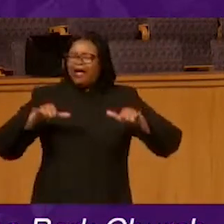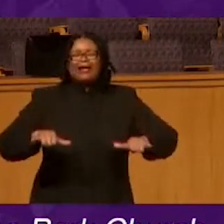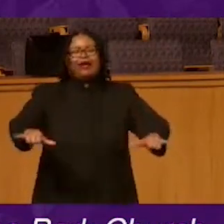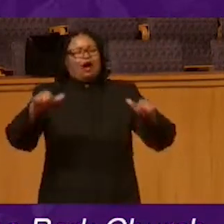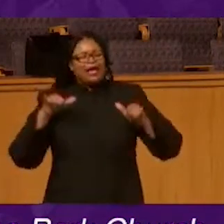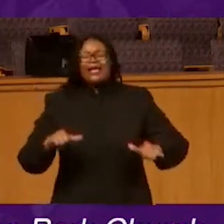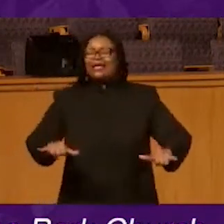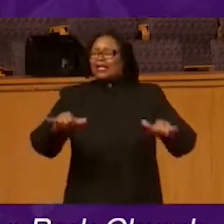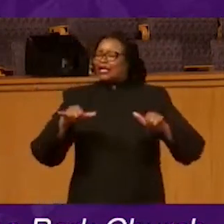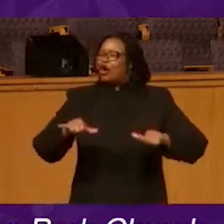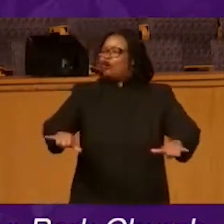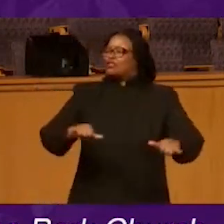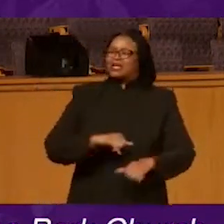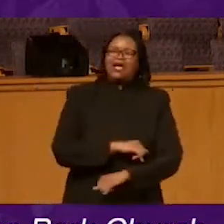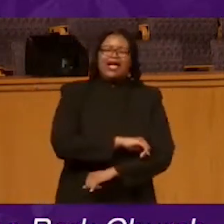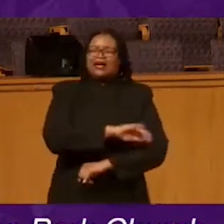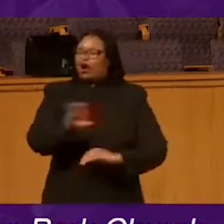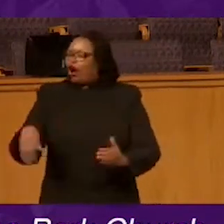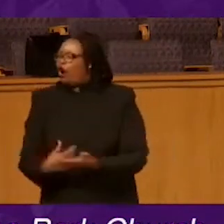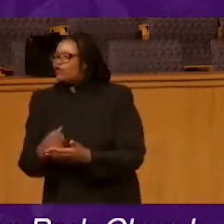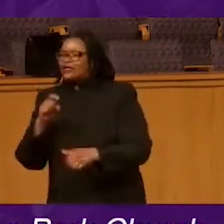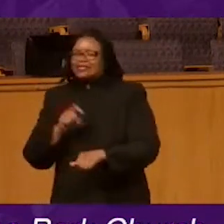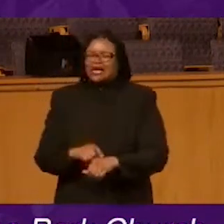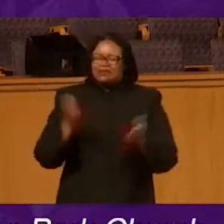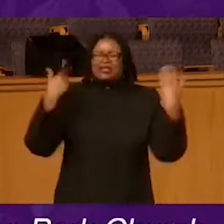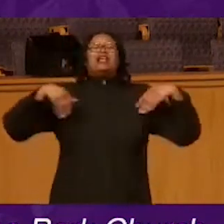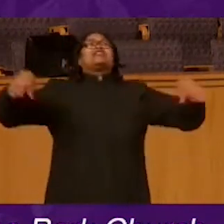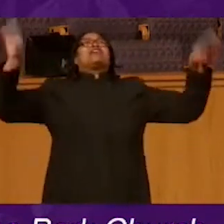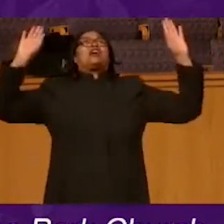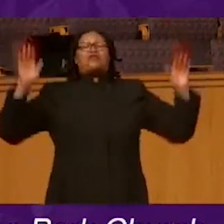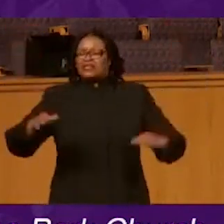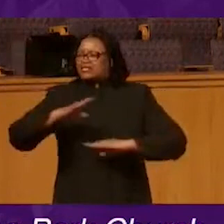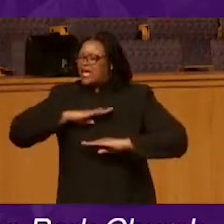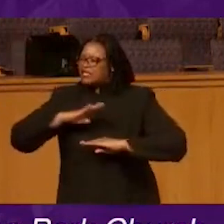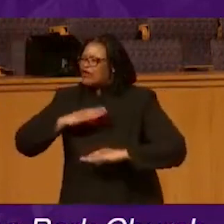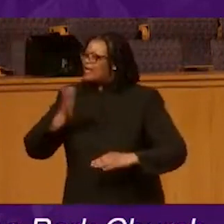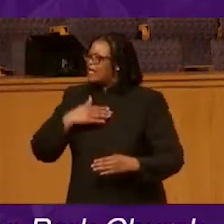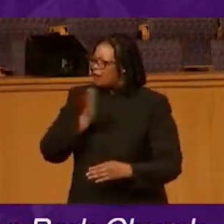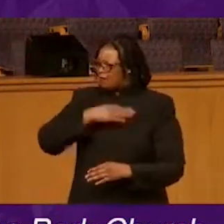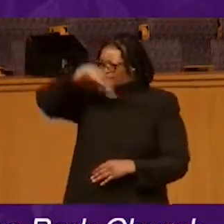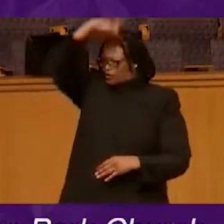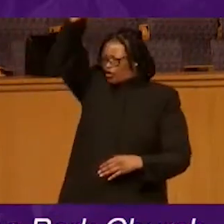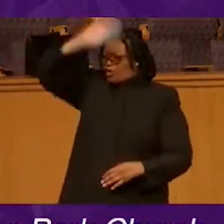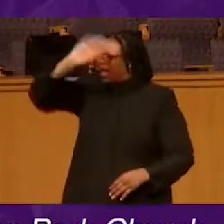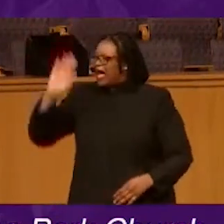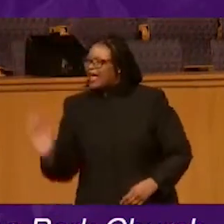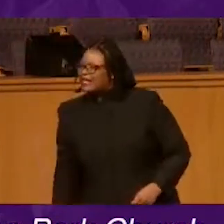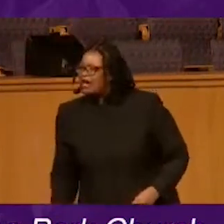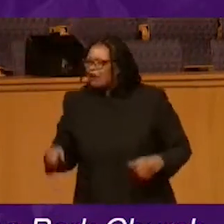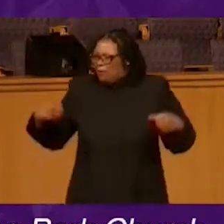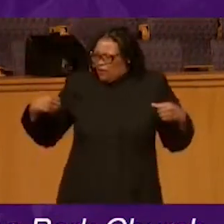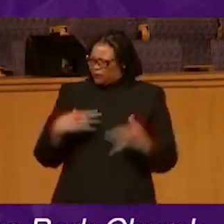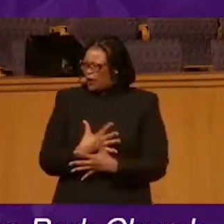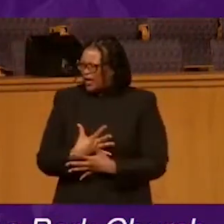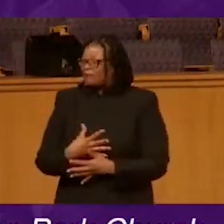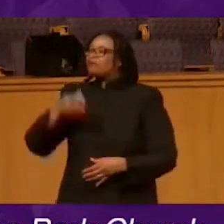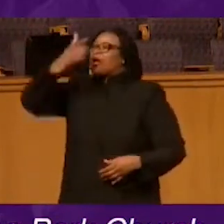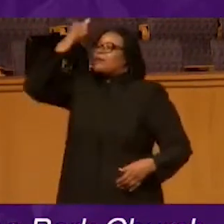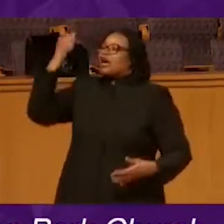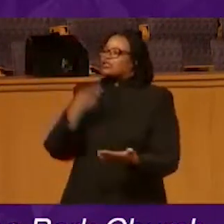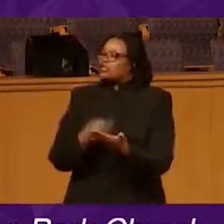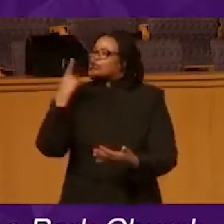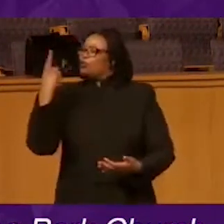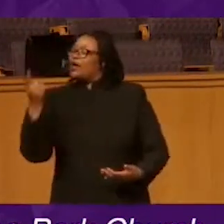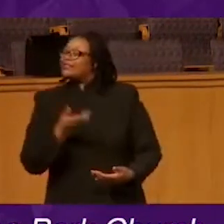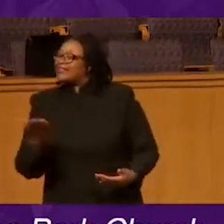it goes. It overwhelms and sacrifices and satisfies my soul. I'll never be afraid, because this one